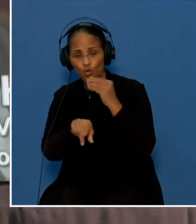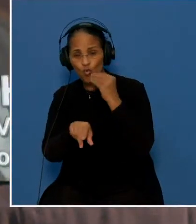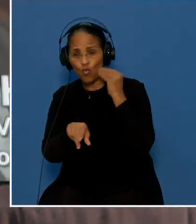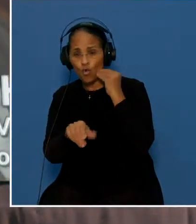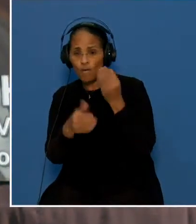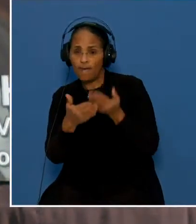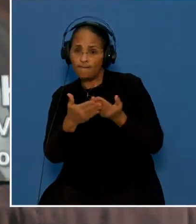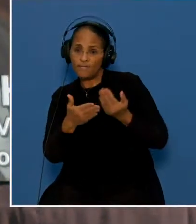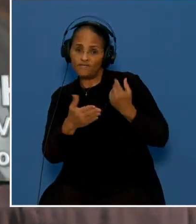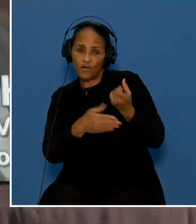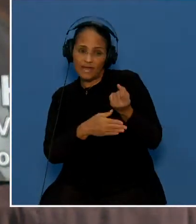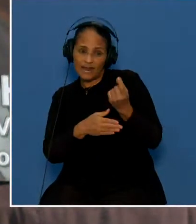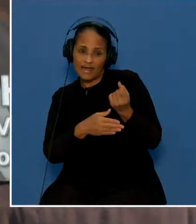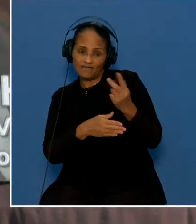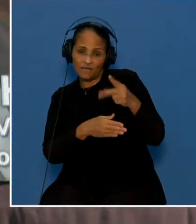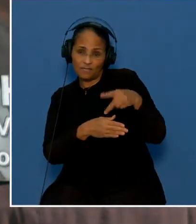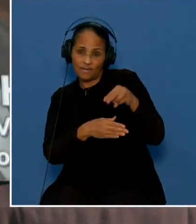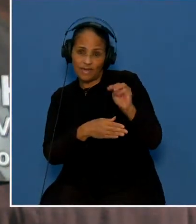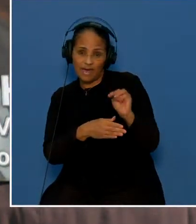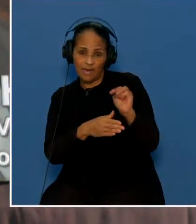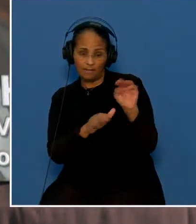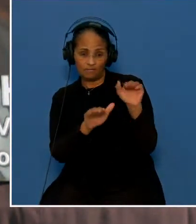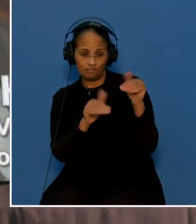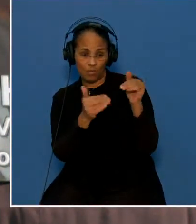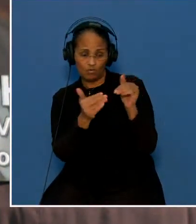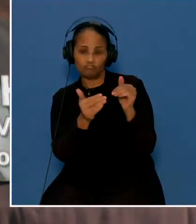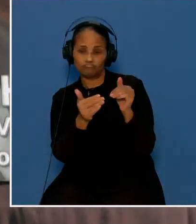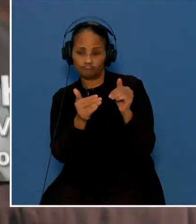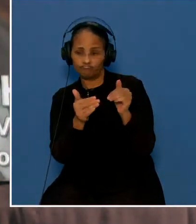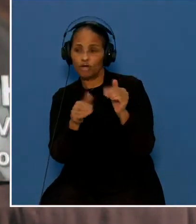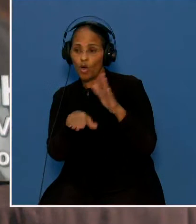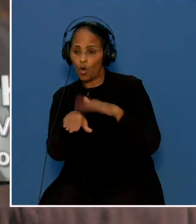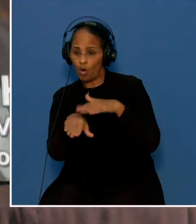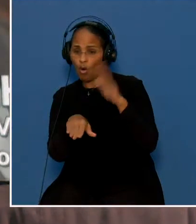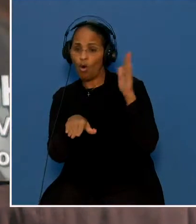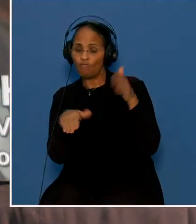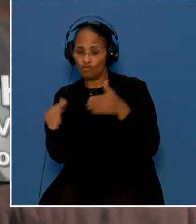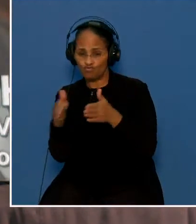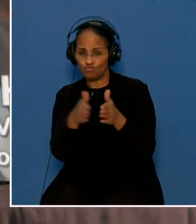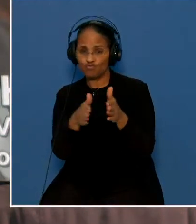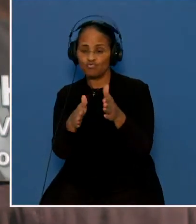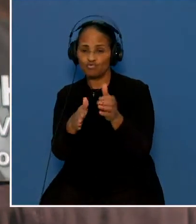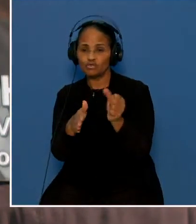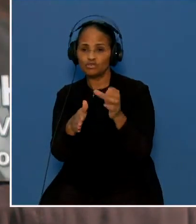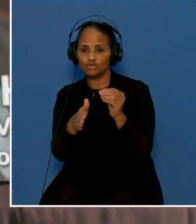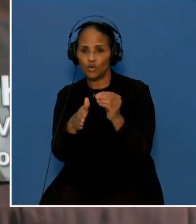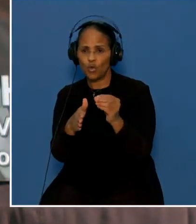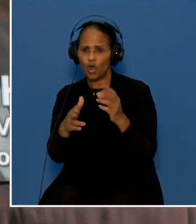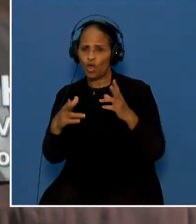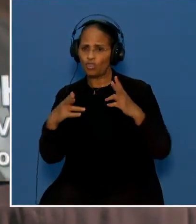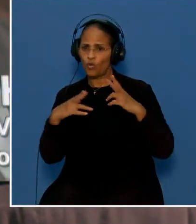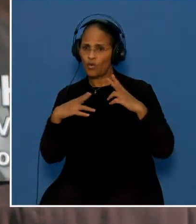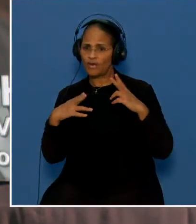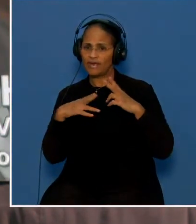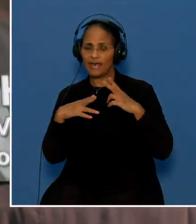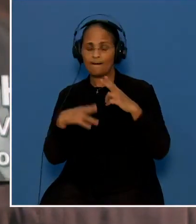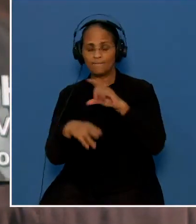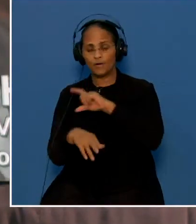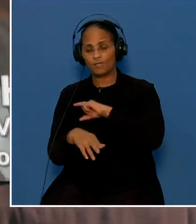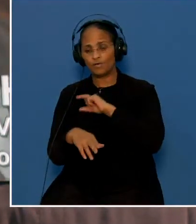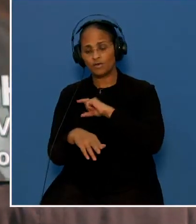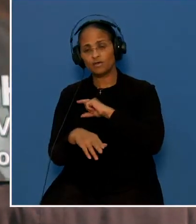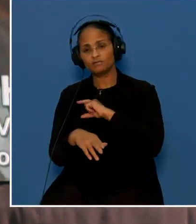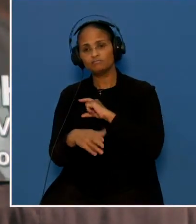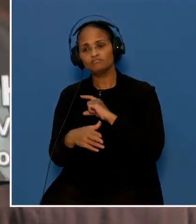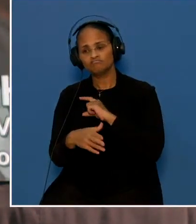the 11 p.m. curfew. Over the last weekend's holiday period, the Bermuda Police Service